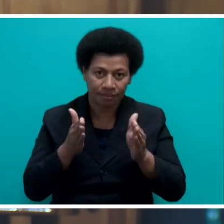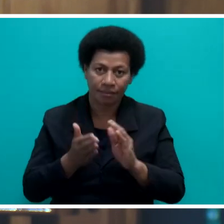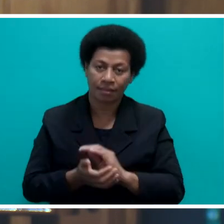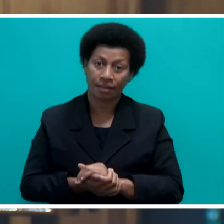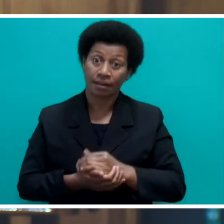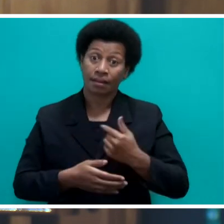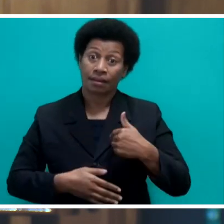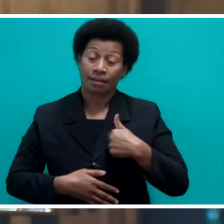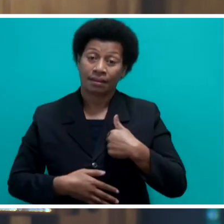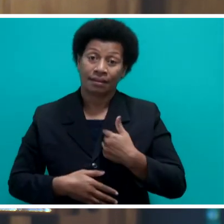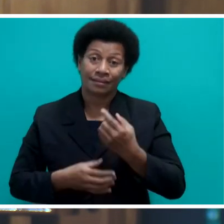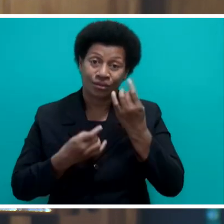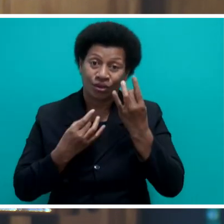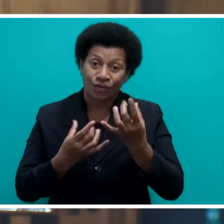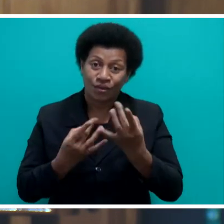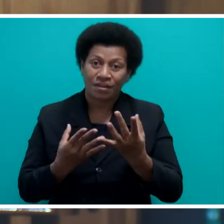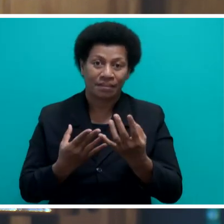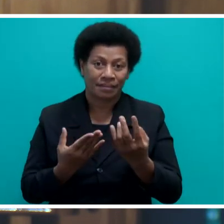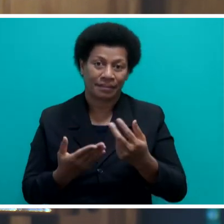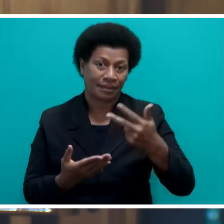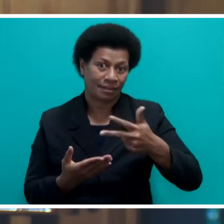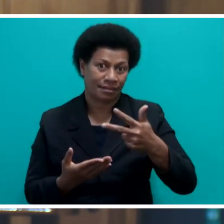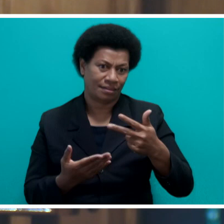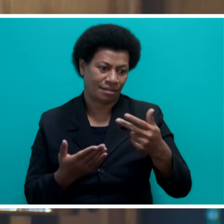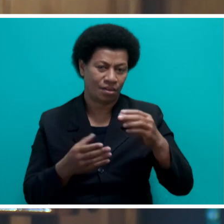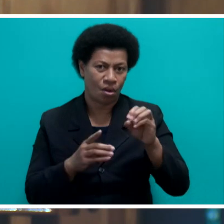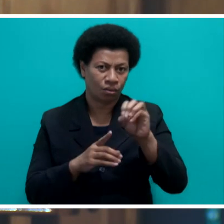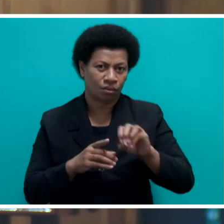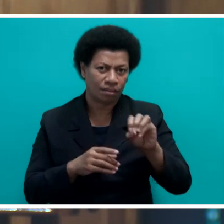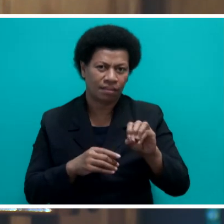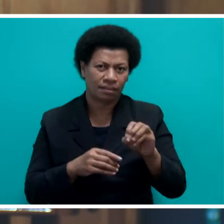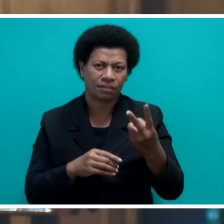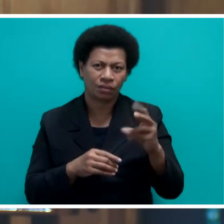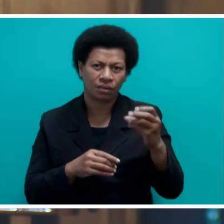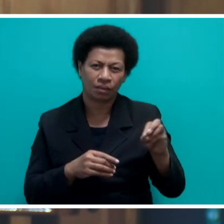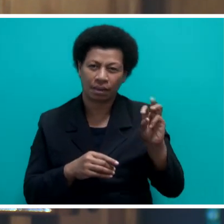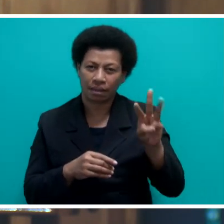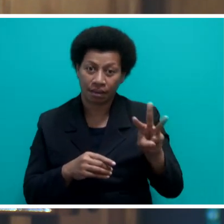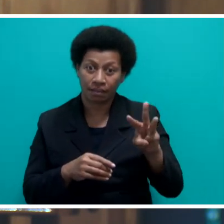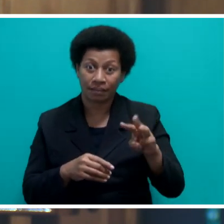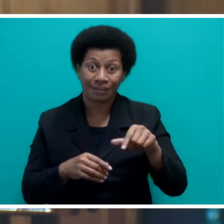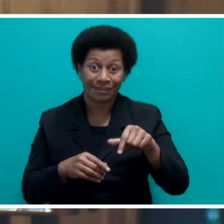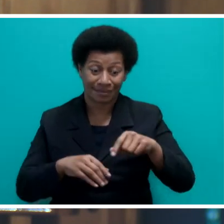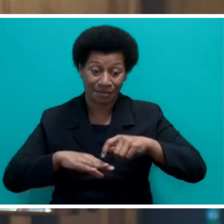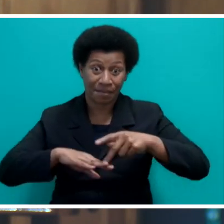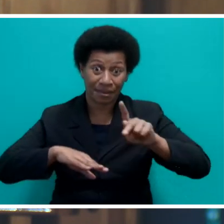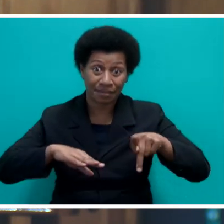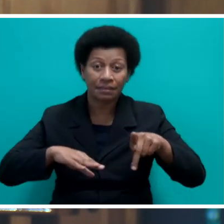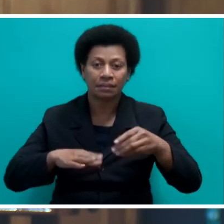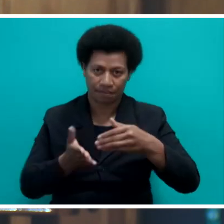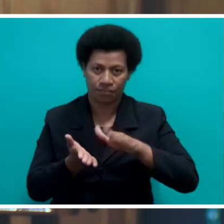that on the 18th of October 2023, Cabinet approved Fiji's membership of the GDN